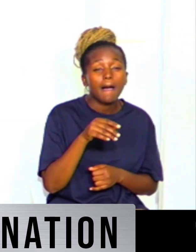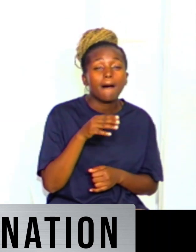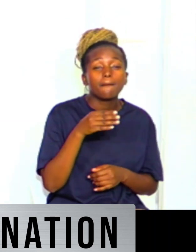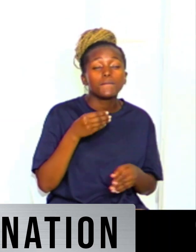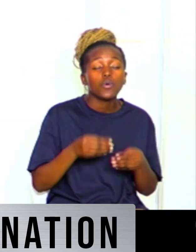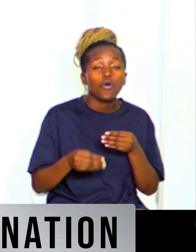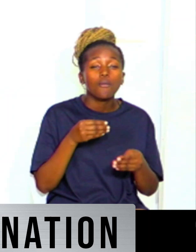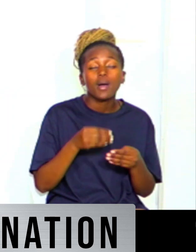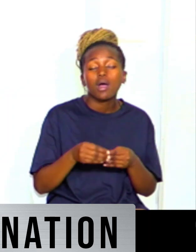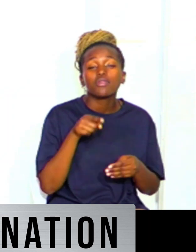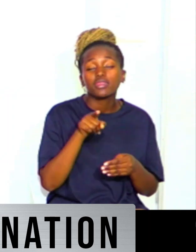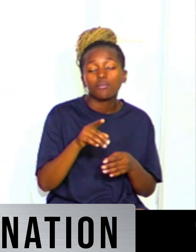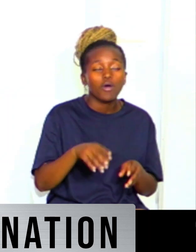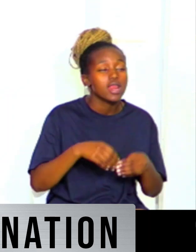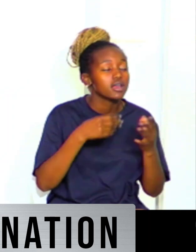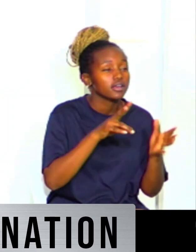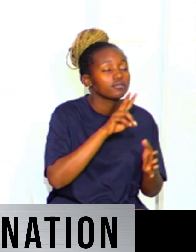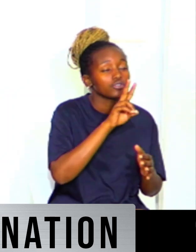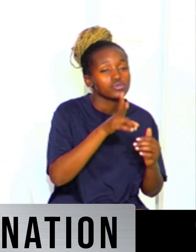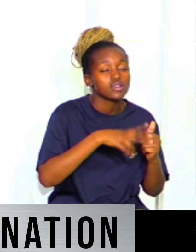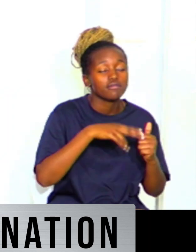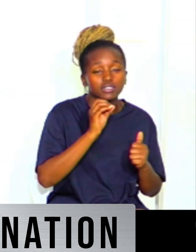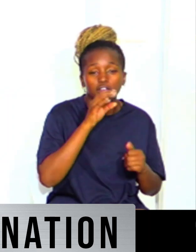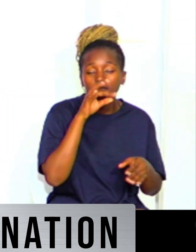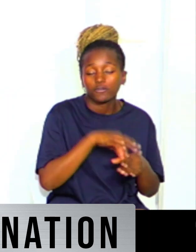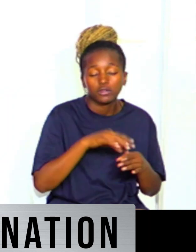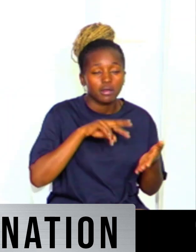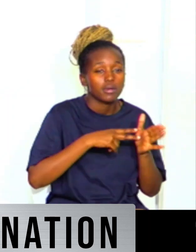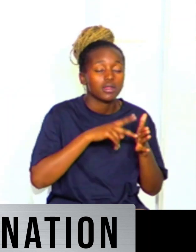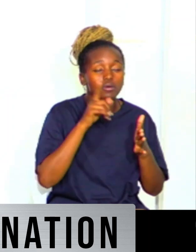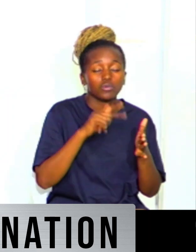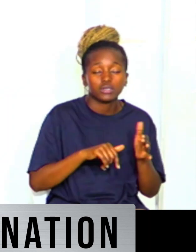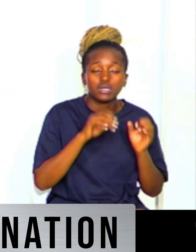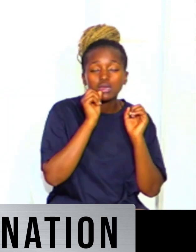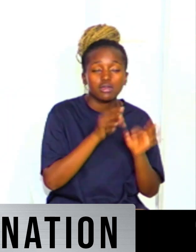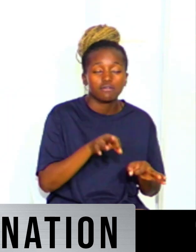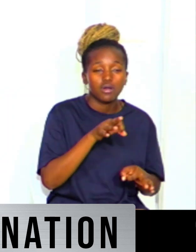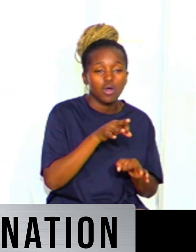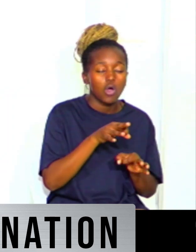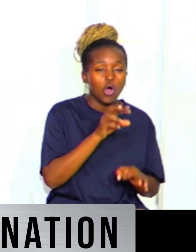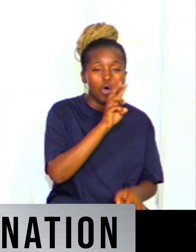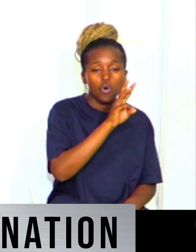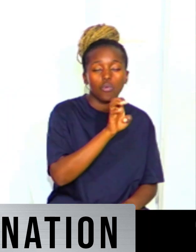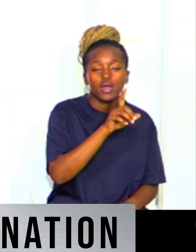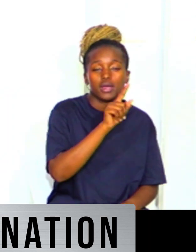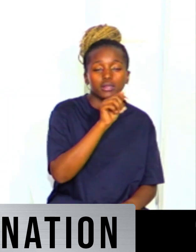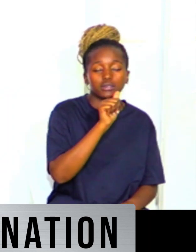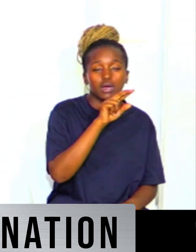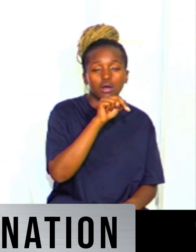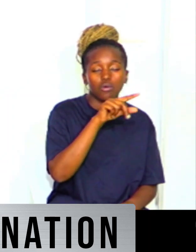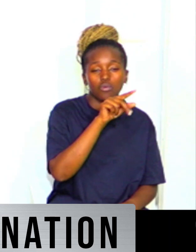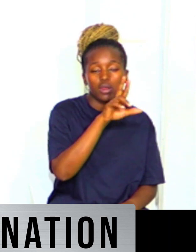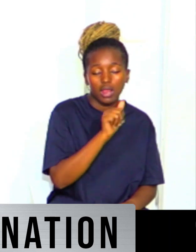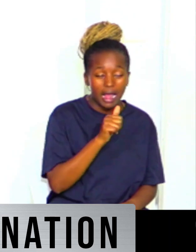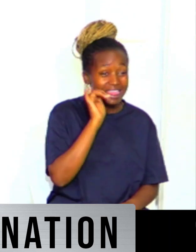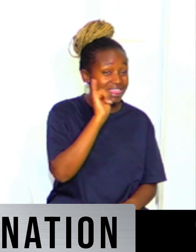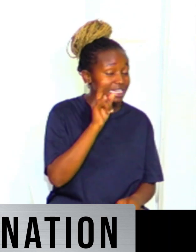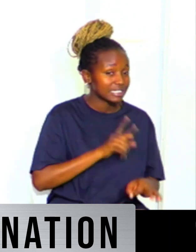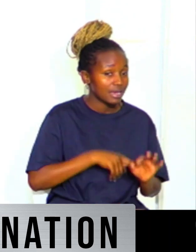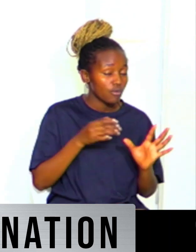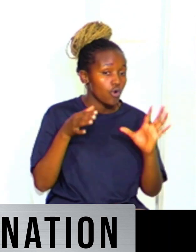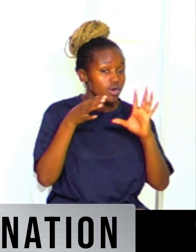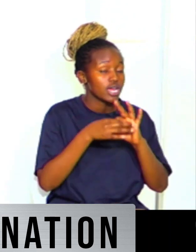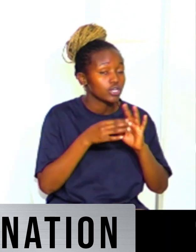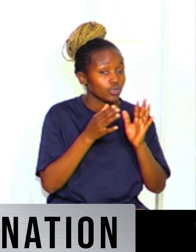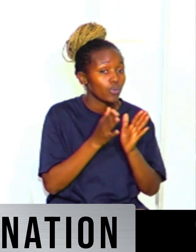273,000 votes to the President Ruto. So if Wetangula could be with Raila Amolo Odinga,